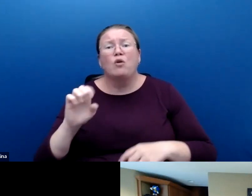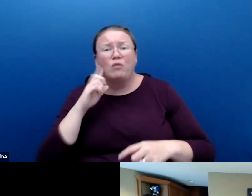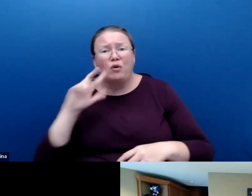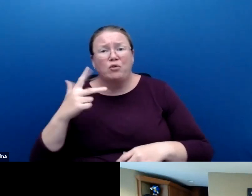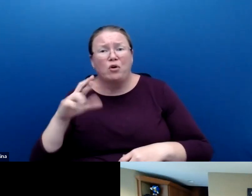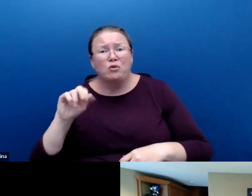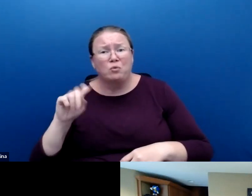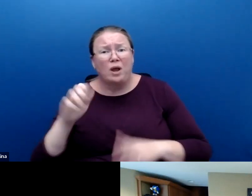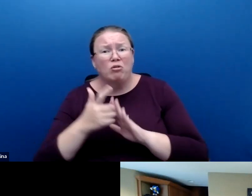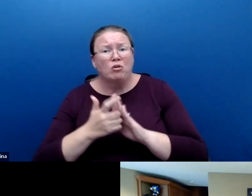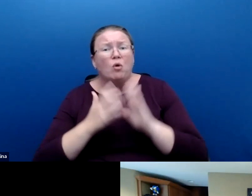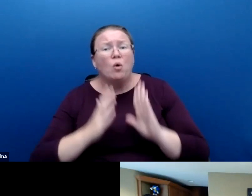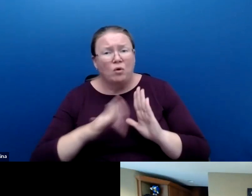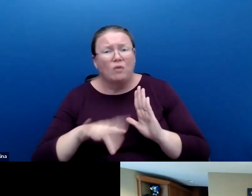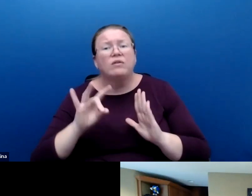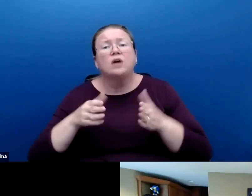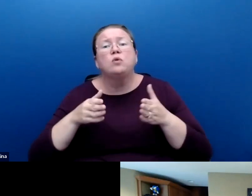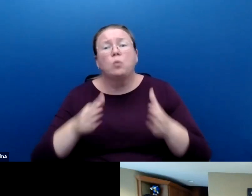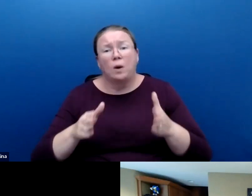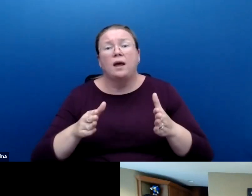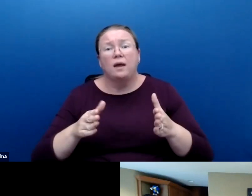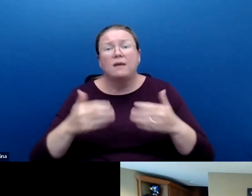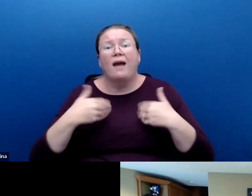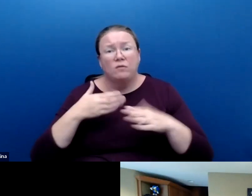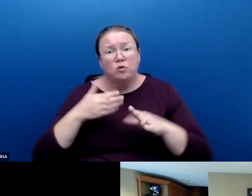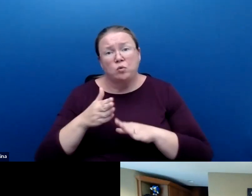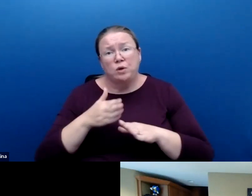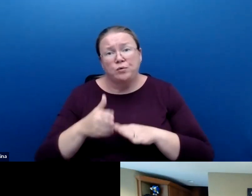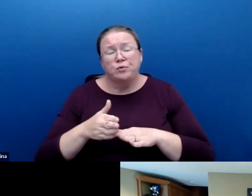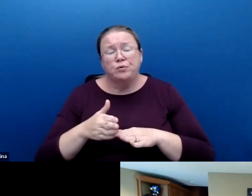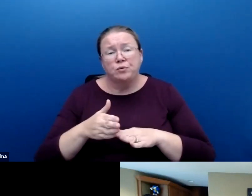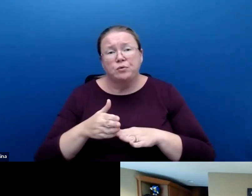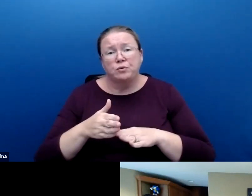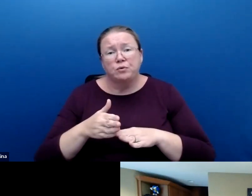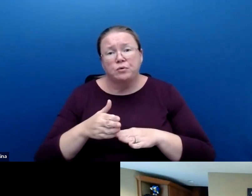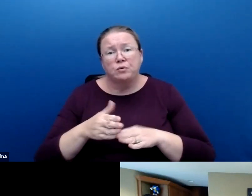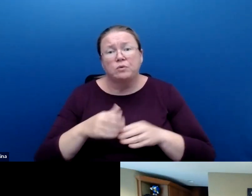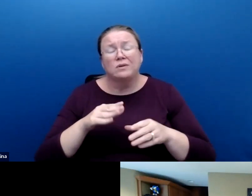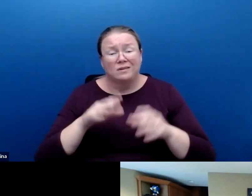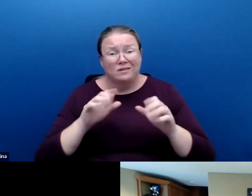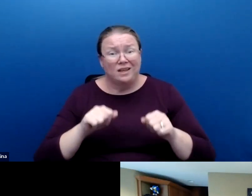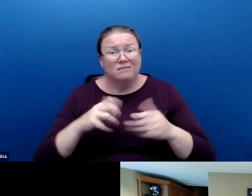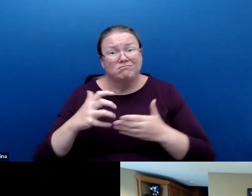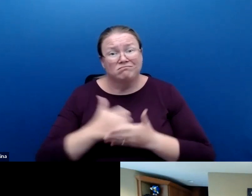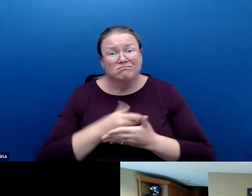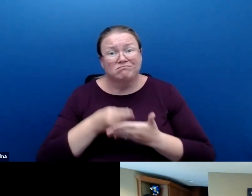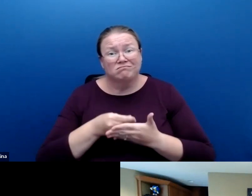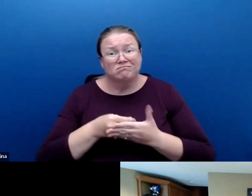to find a way to have a career and accumulate wealth.